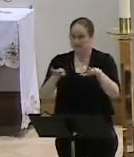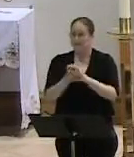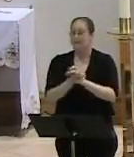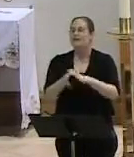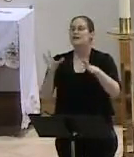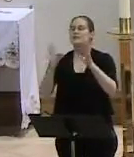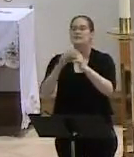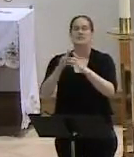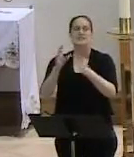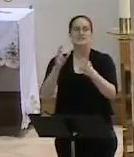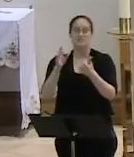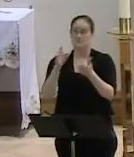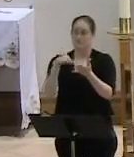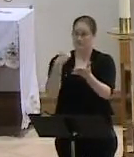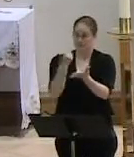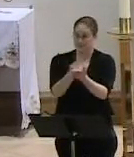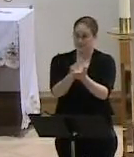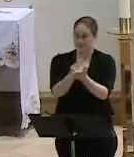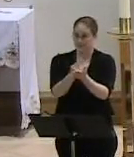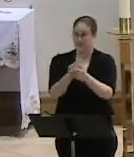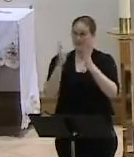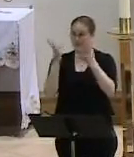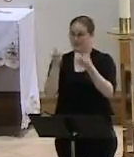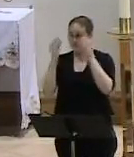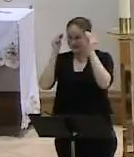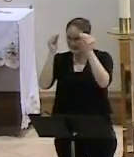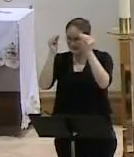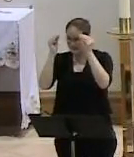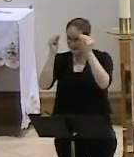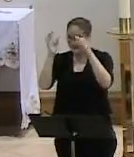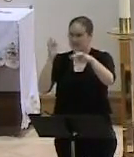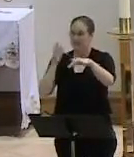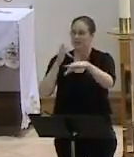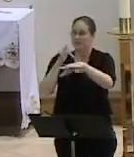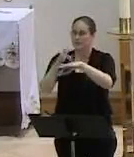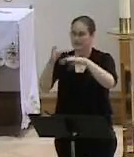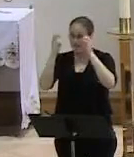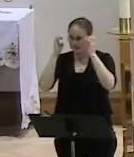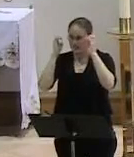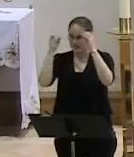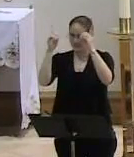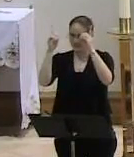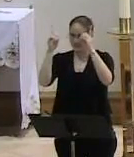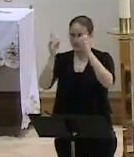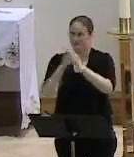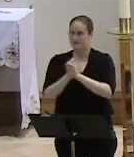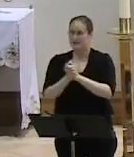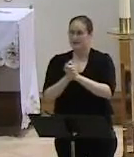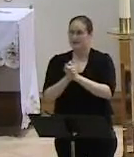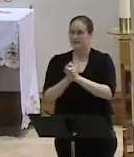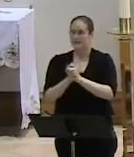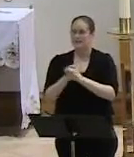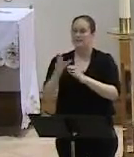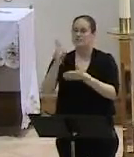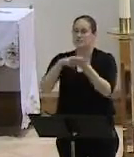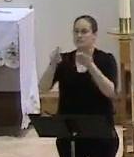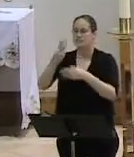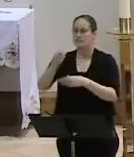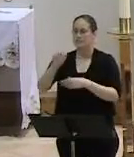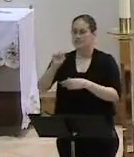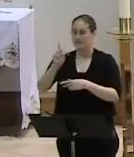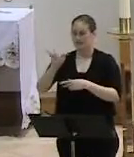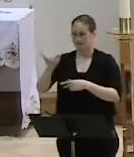graduation, Hannah plans to pursue a teaching degree in elementary education at the University of Mary.